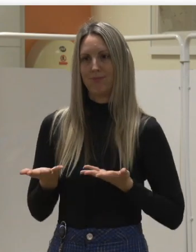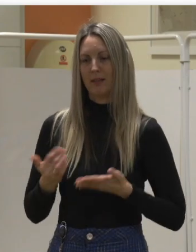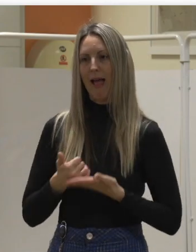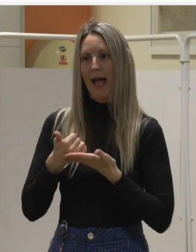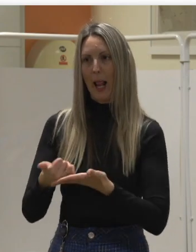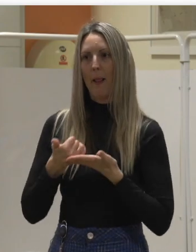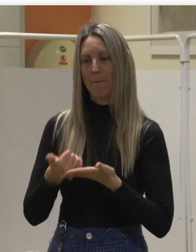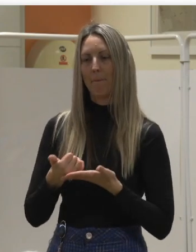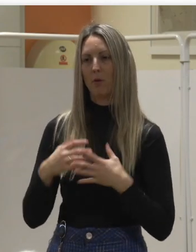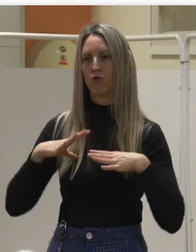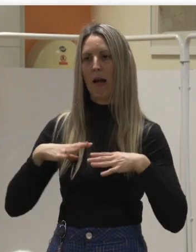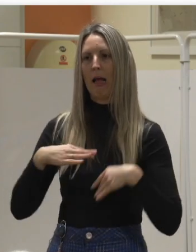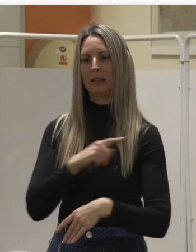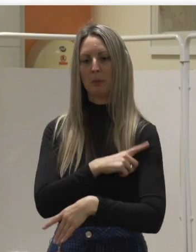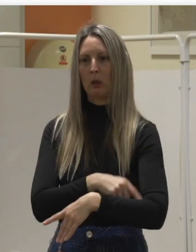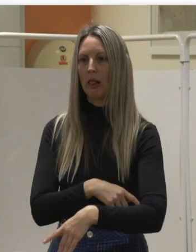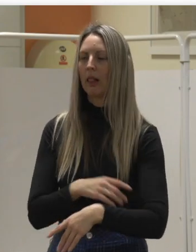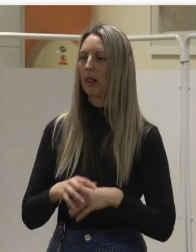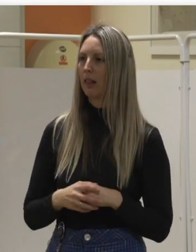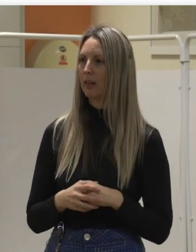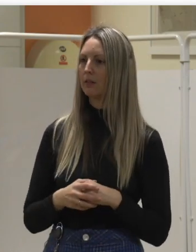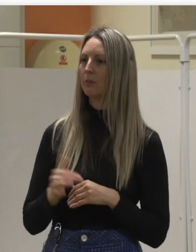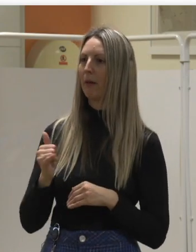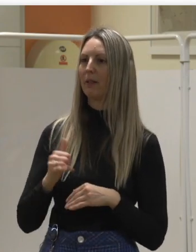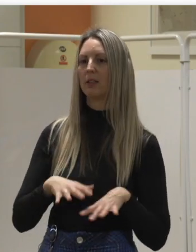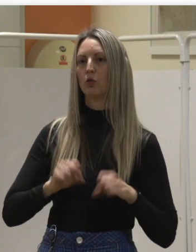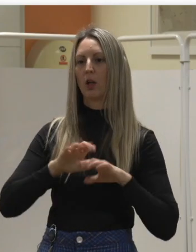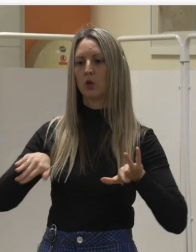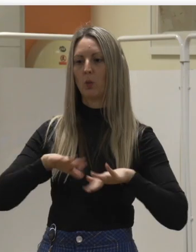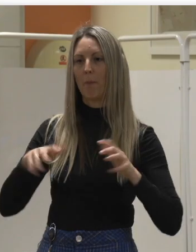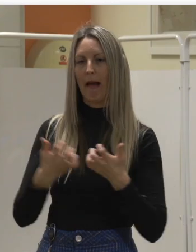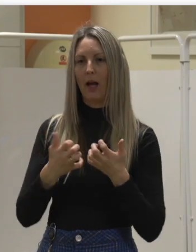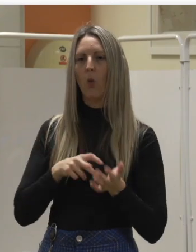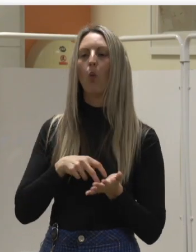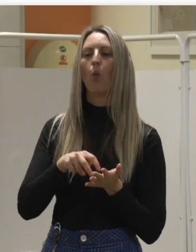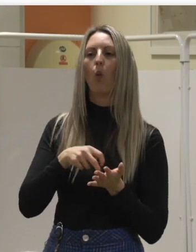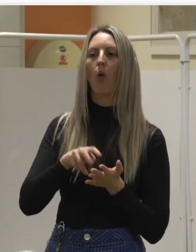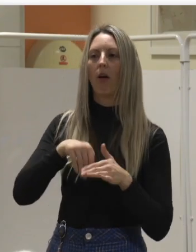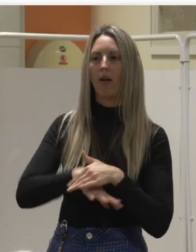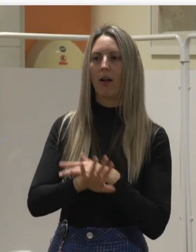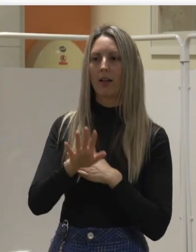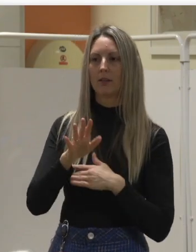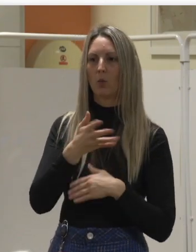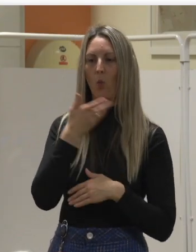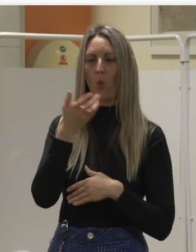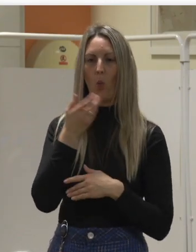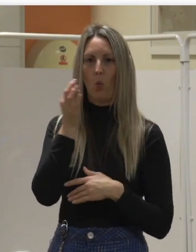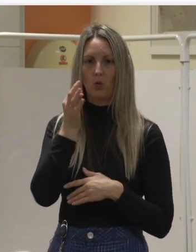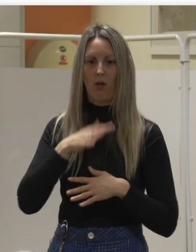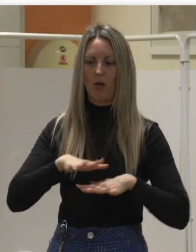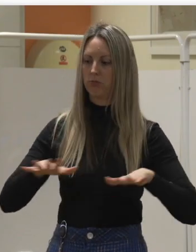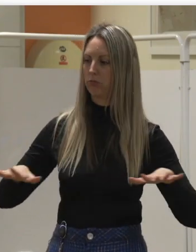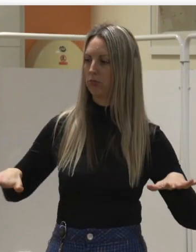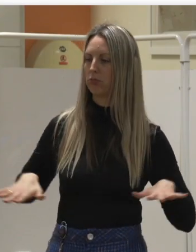may start with walking in the warm water, and then may start slowly doing exercises in the water and then swimming.